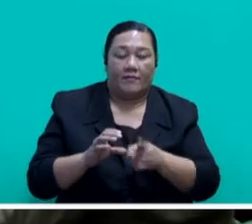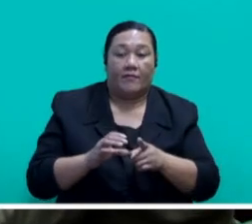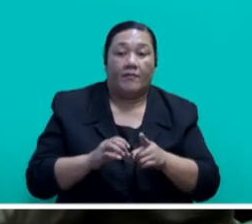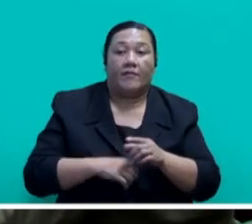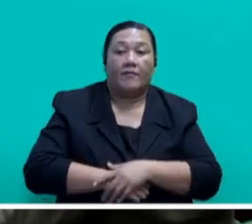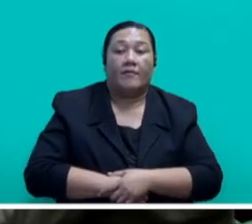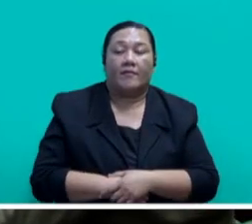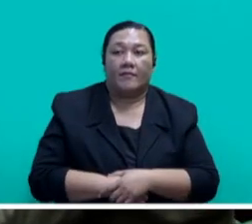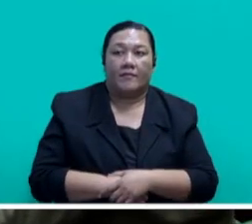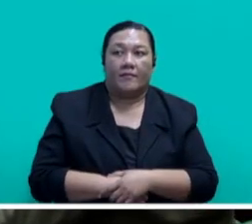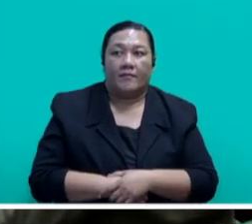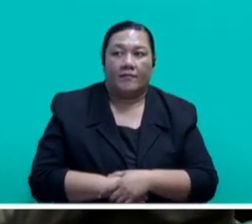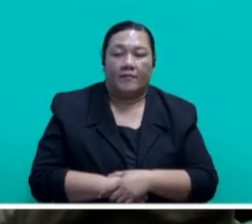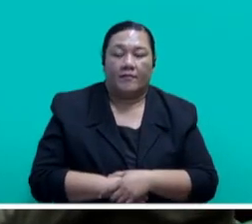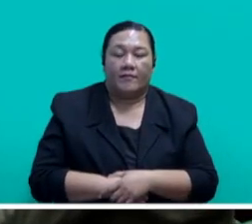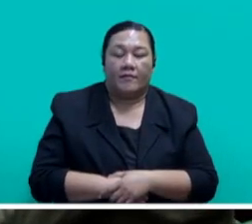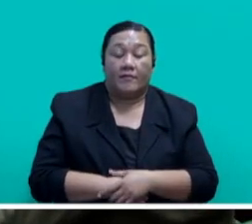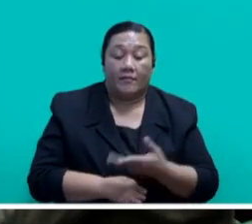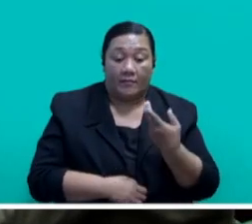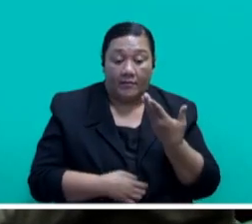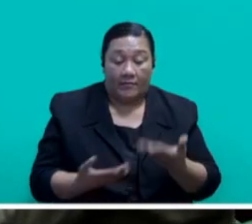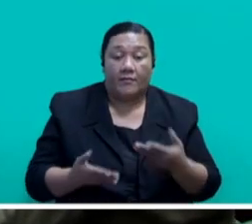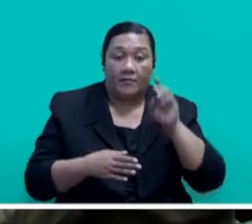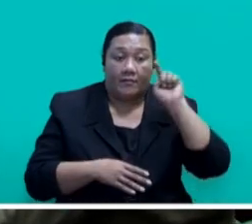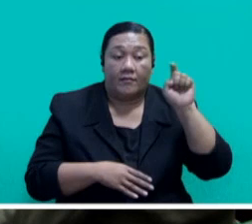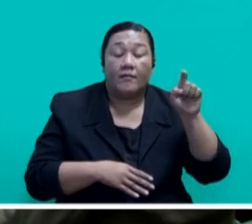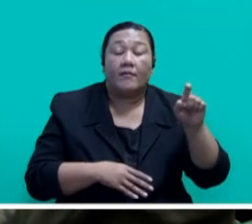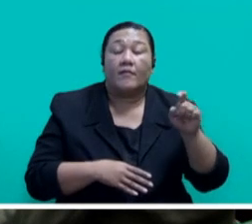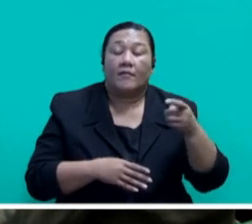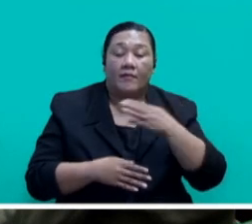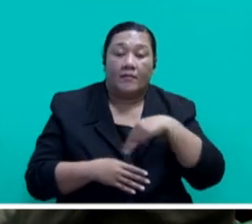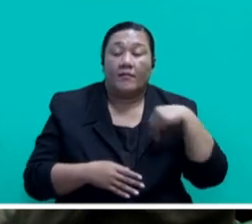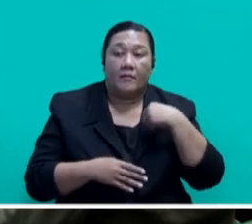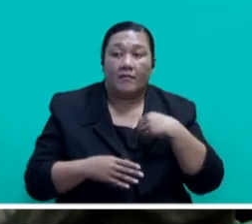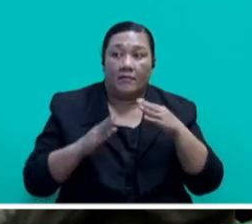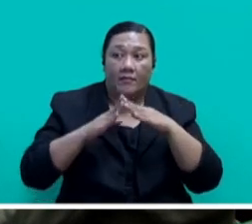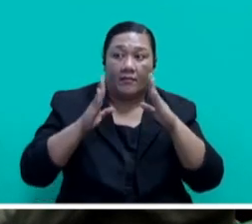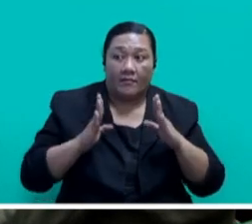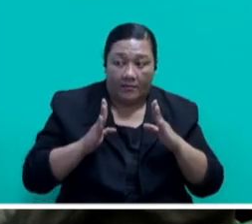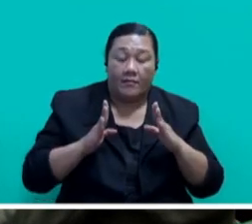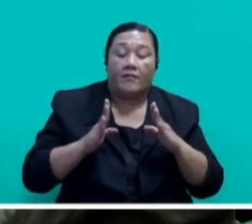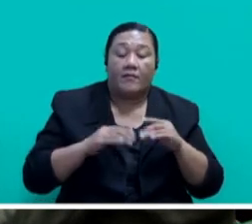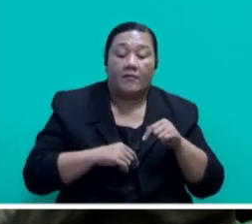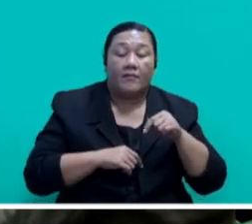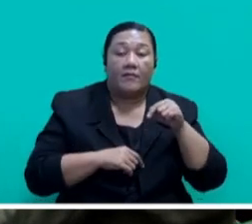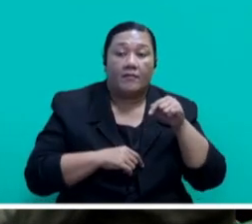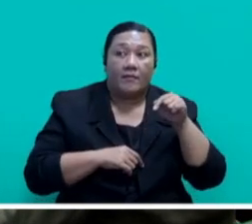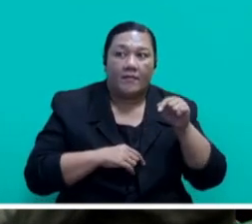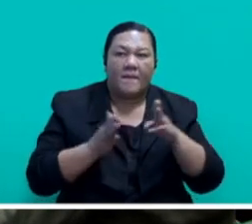And I now call upon the Minister for Housing and Local Government, the Honourable Maciu